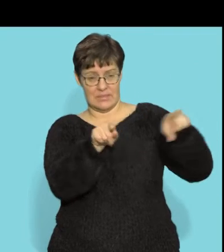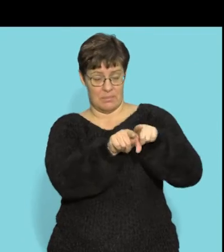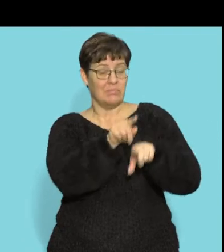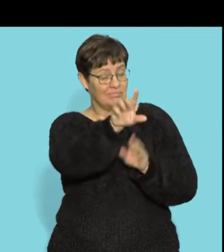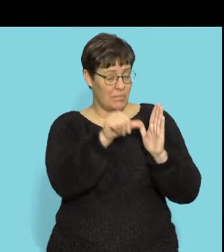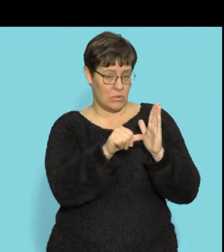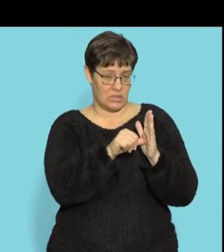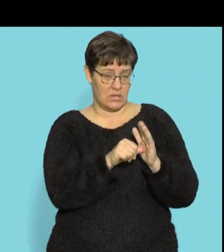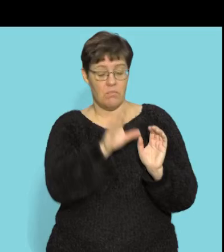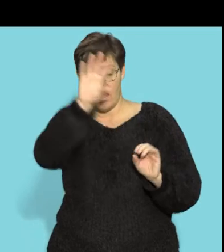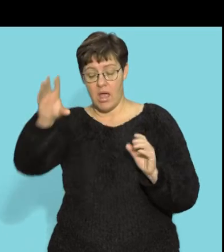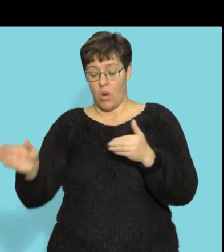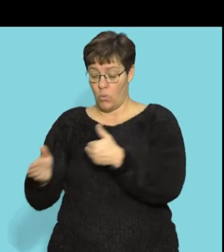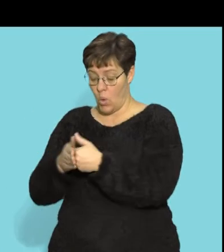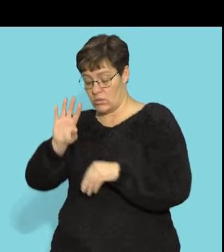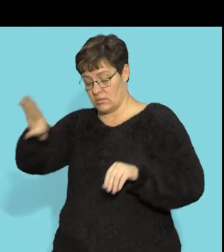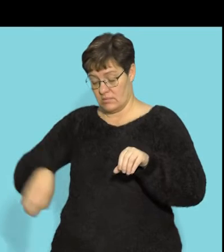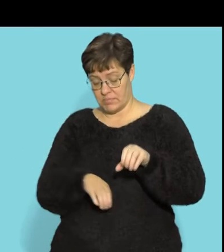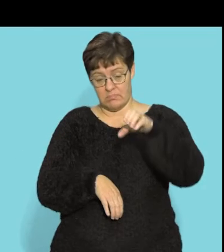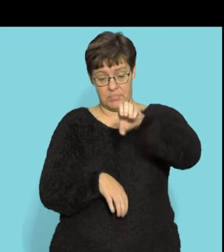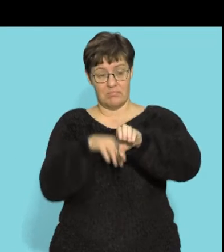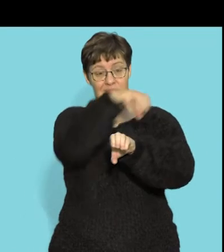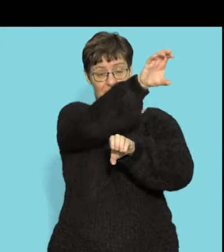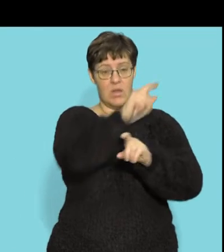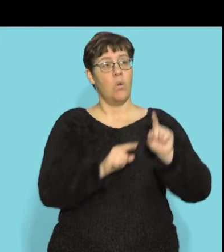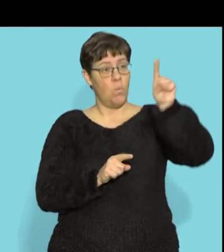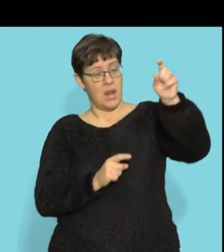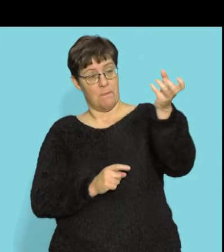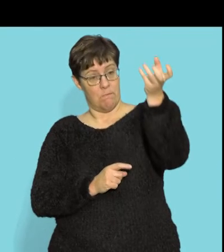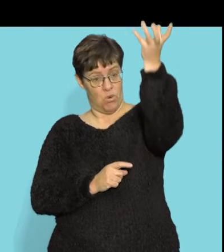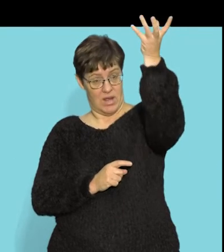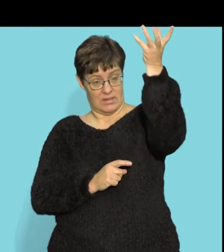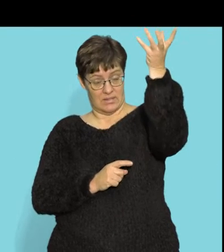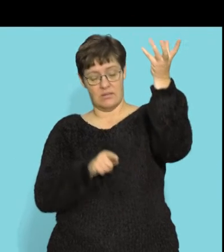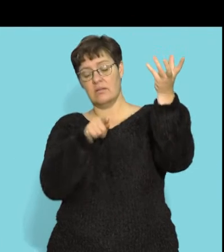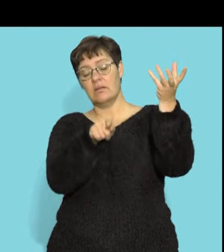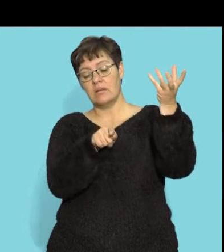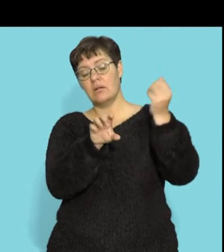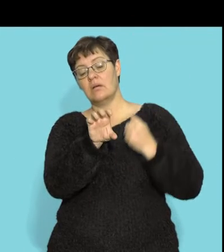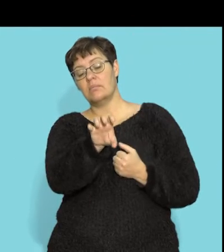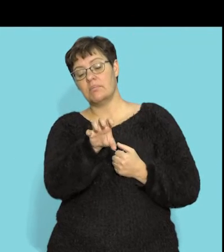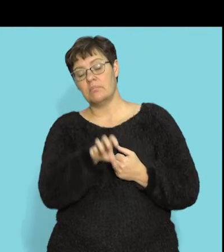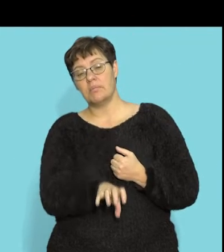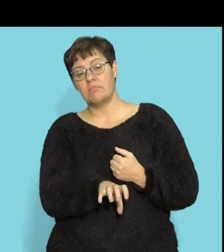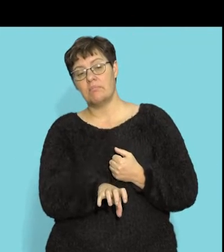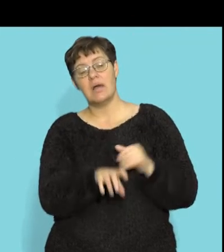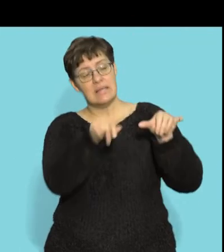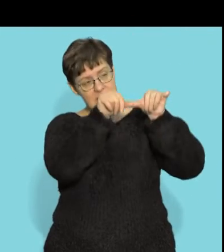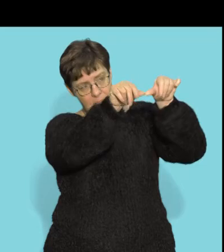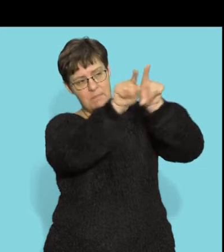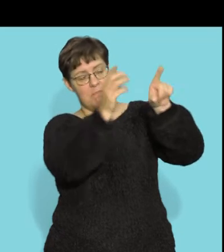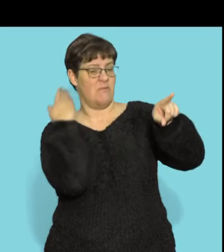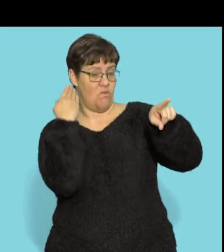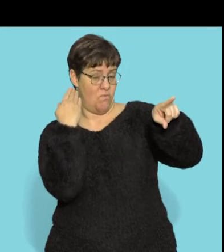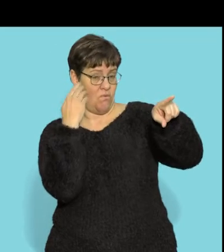very important. But once we closed S1, bulb 1 is similar brightness as before,